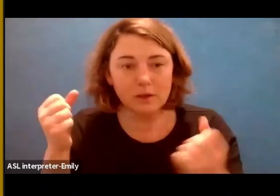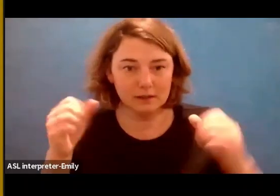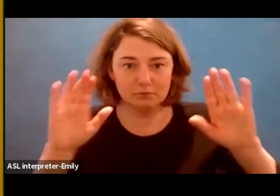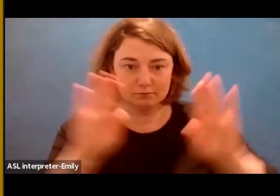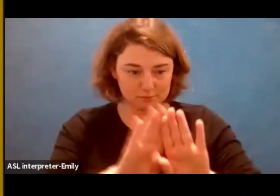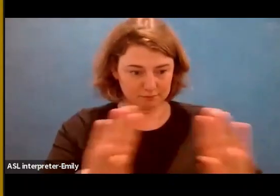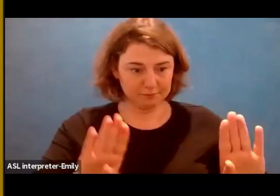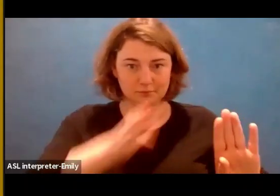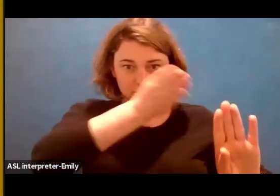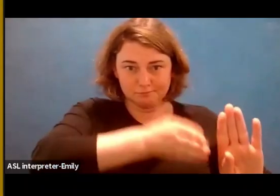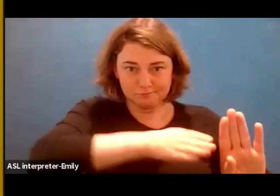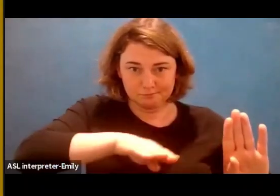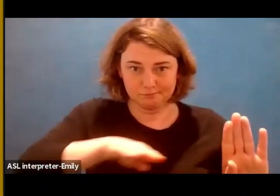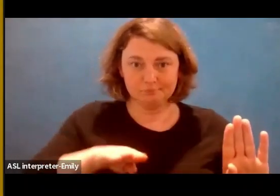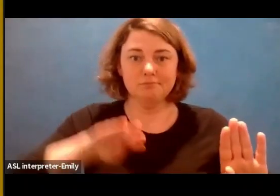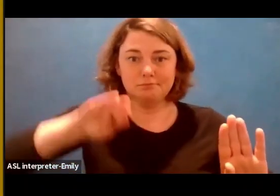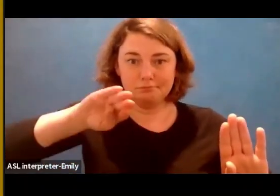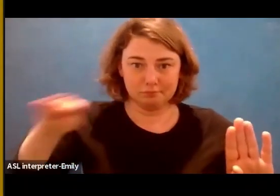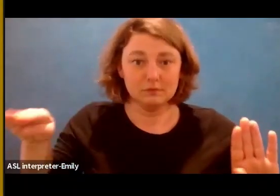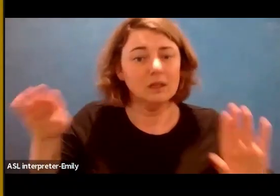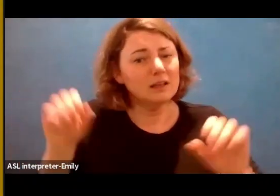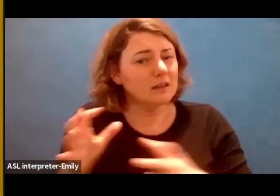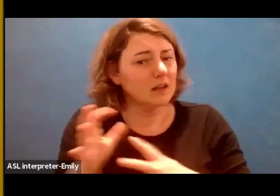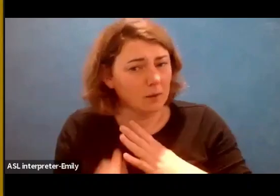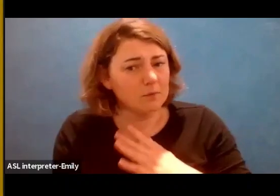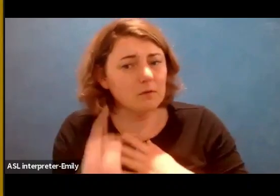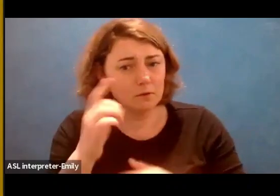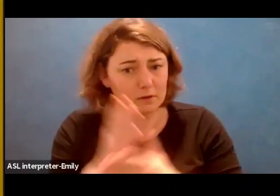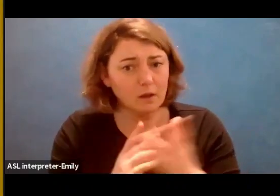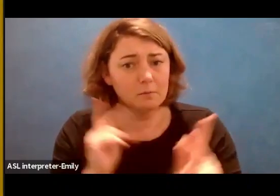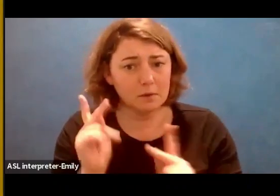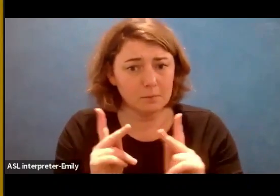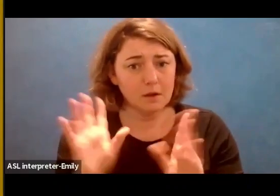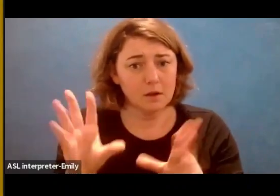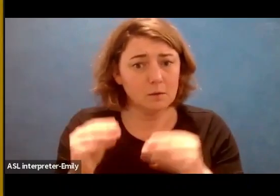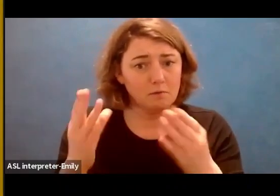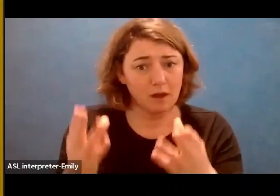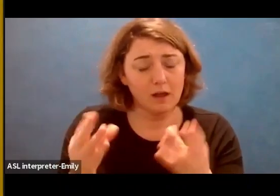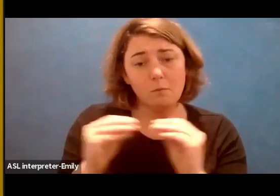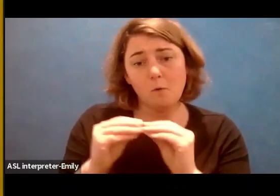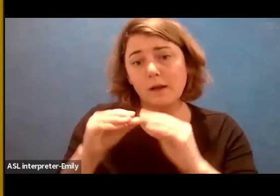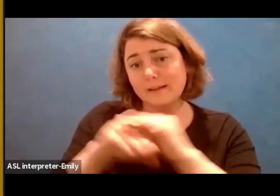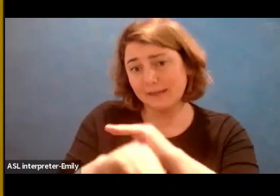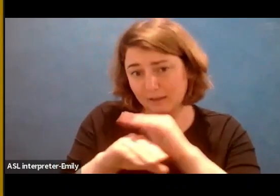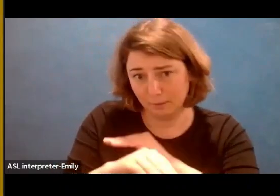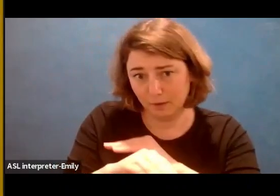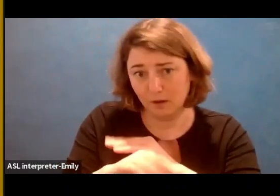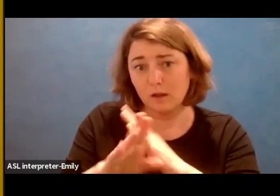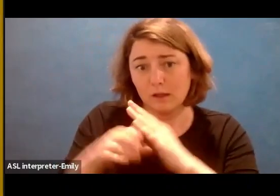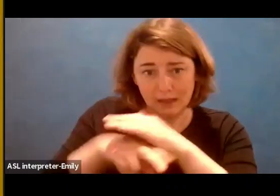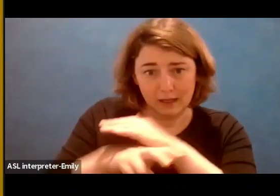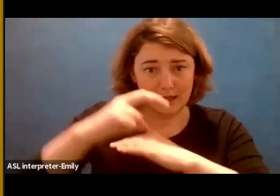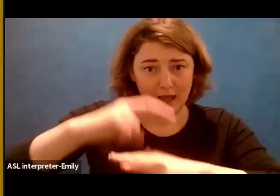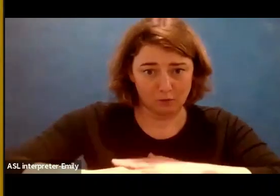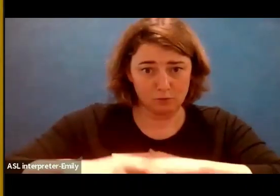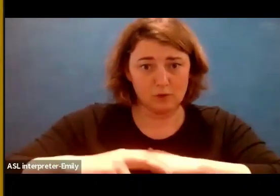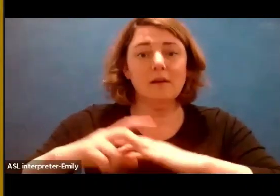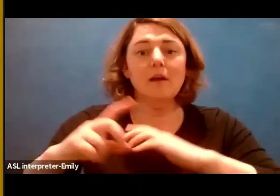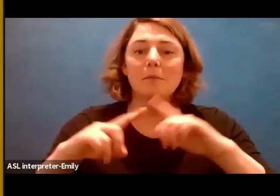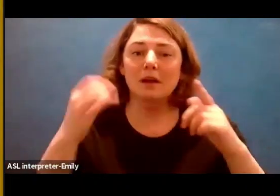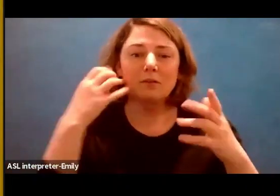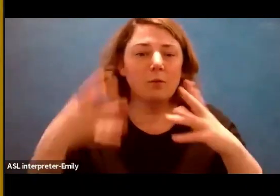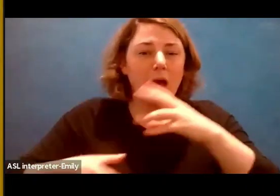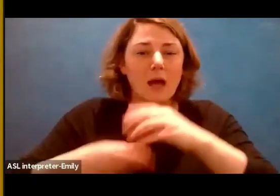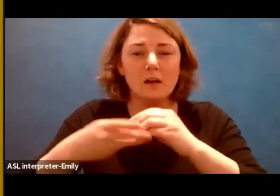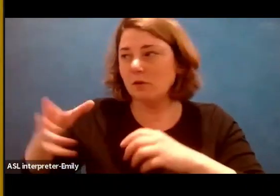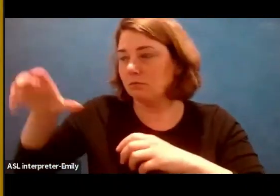the tub, and it is an option for some people to provide an accessible entrance. Again, for some people, if you add a couple grab